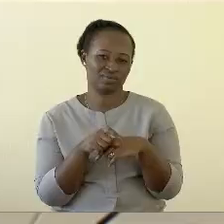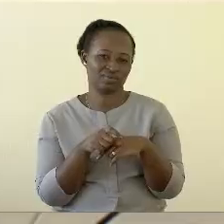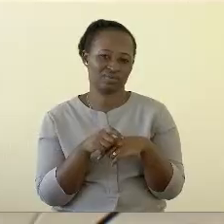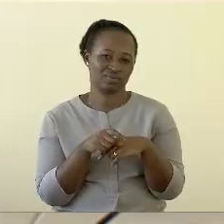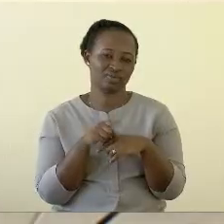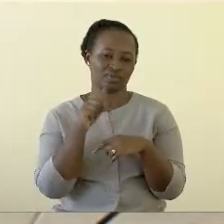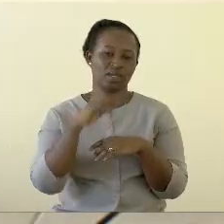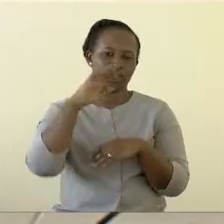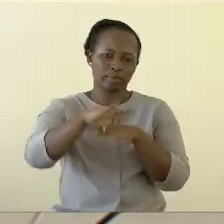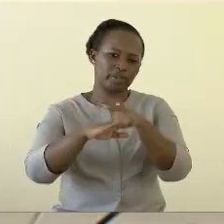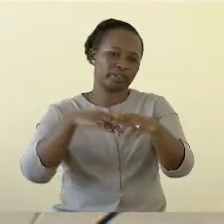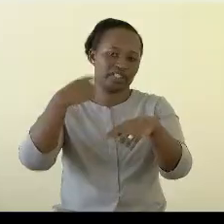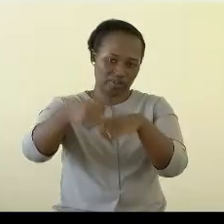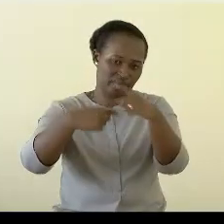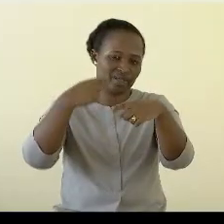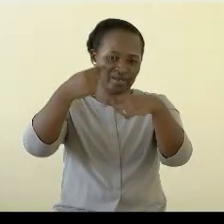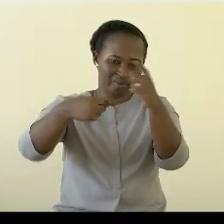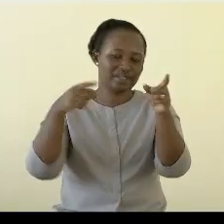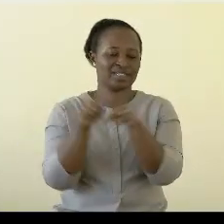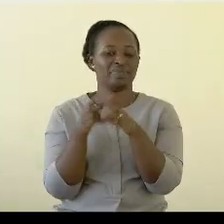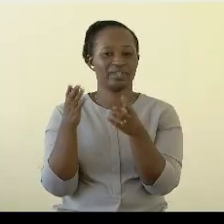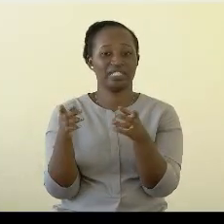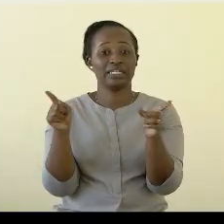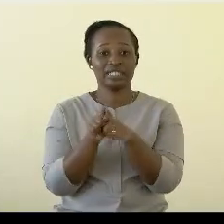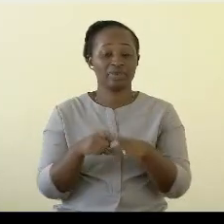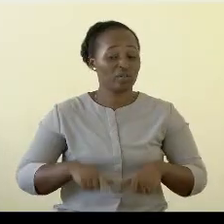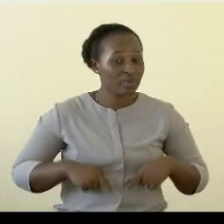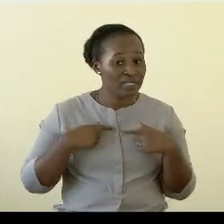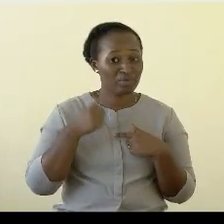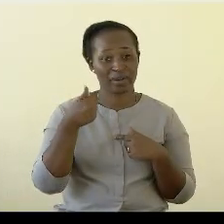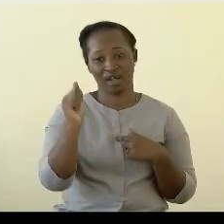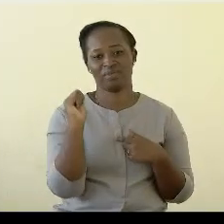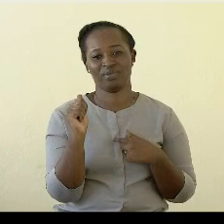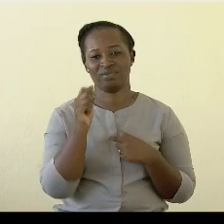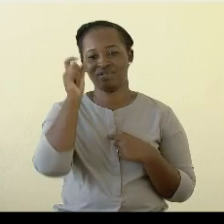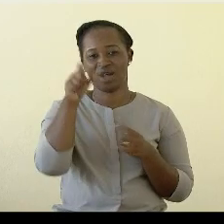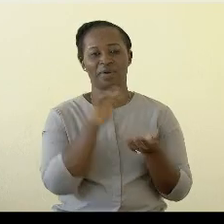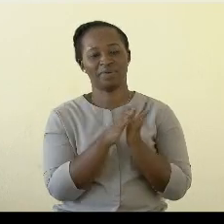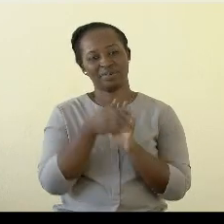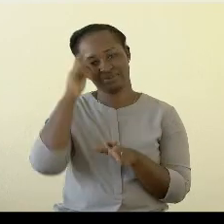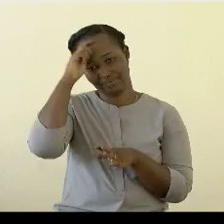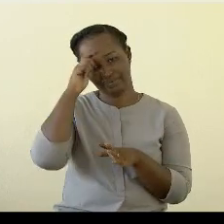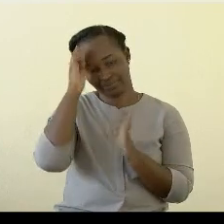the process goes on and on like that. Like as life gets harder, people become wiser.